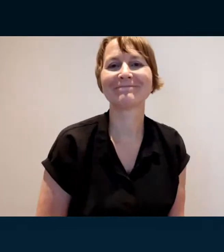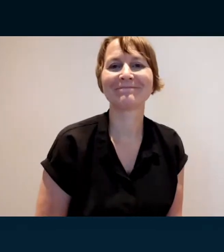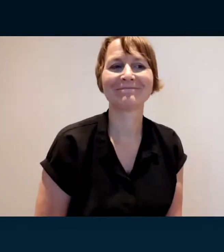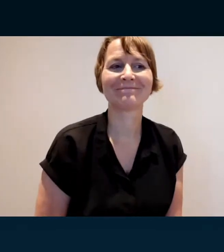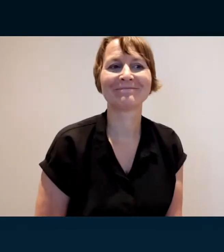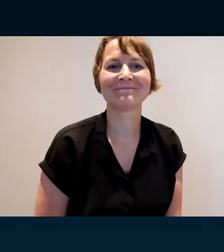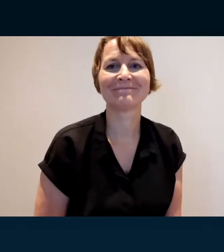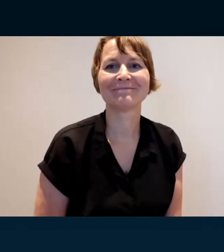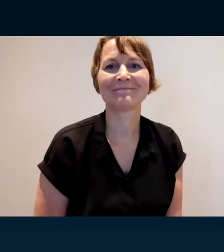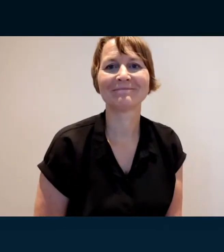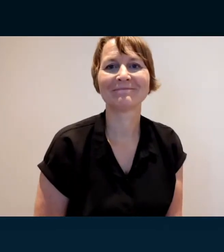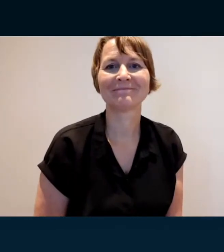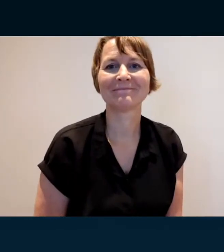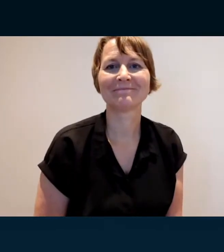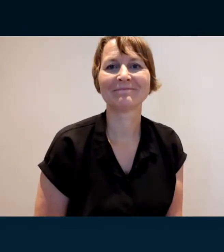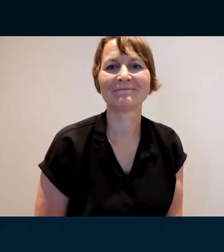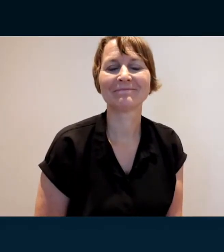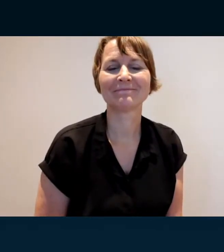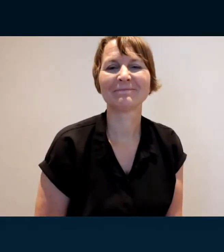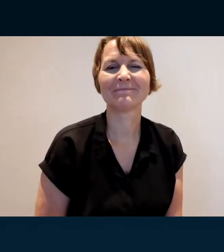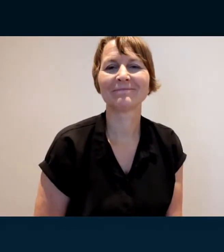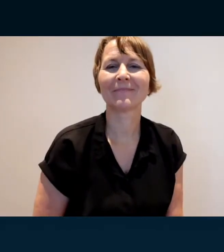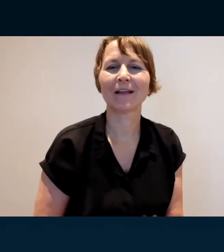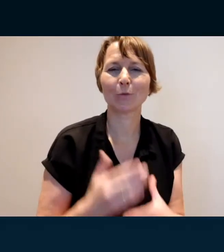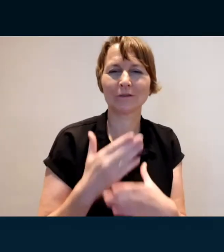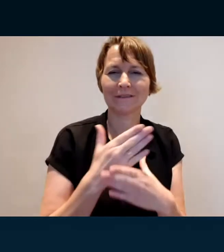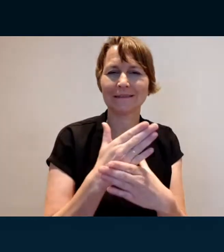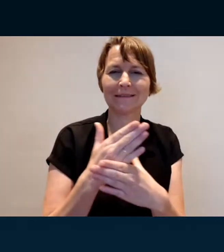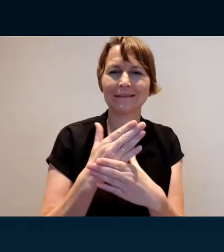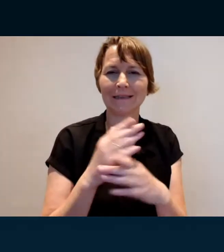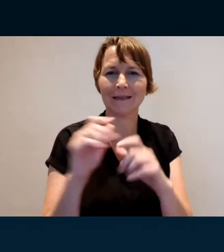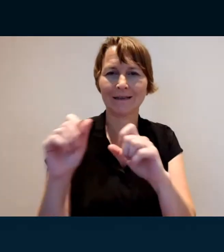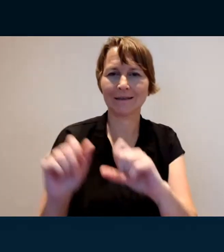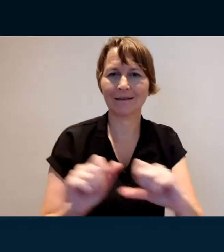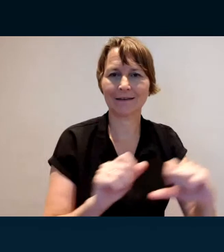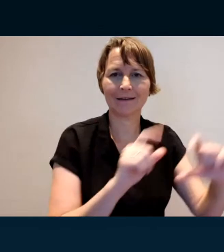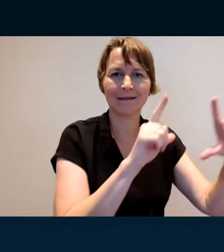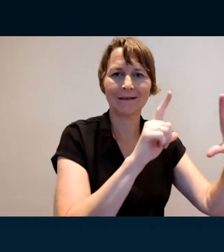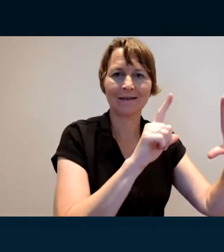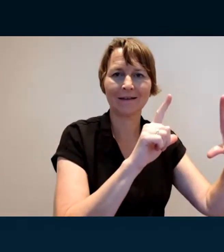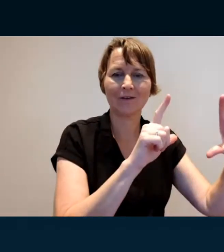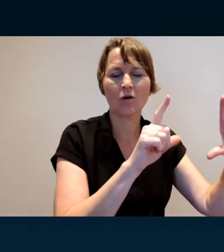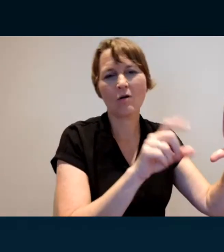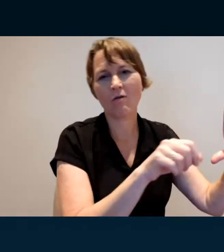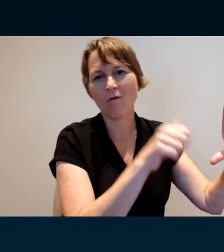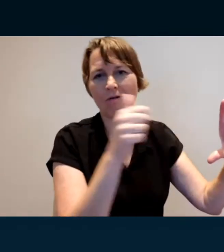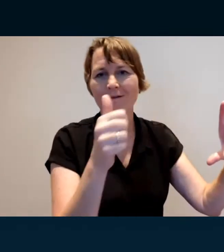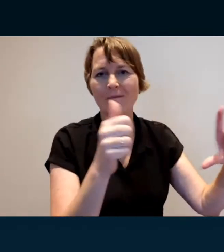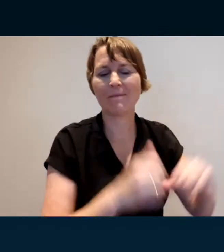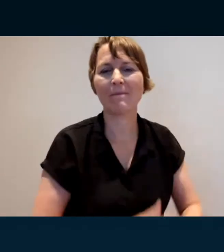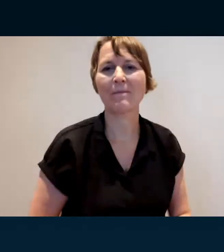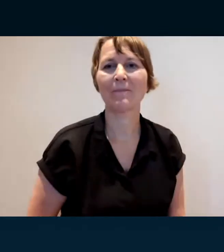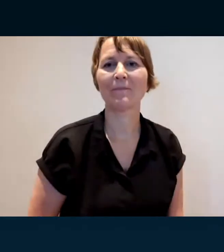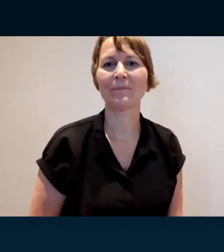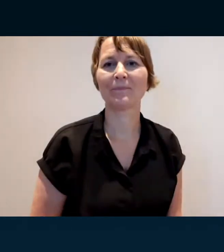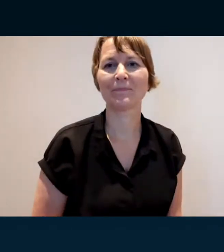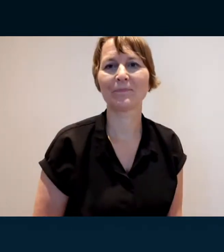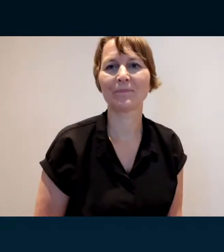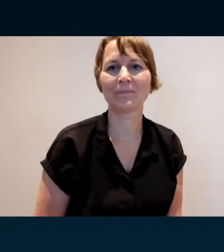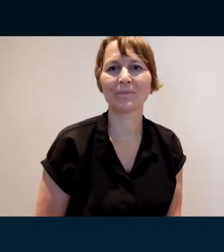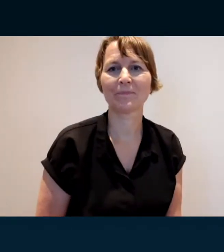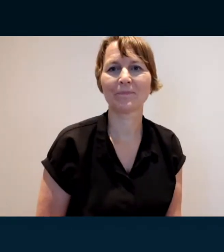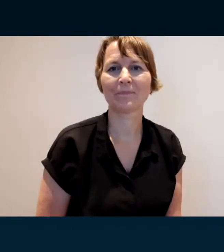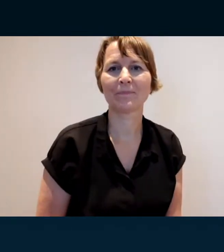Okay, so I will stop sharing. I will share out my entire screen. There we go.